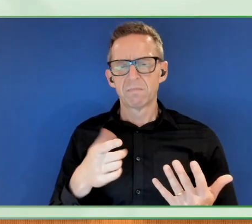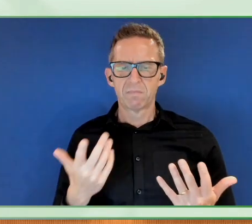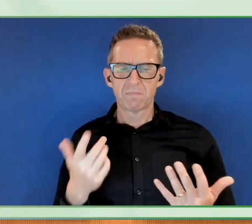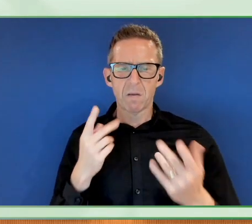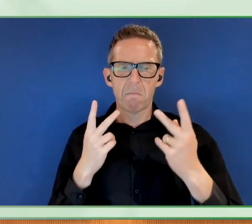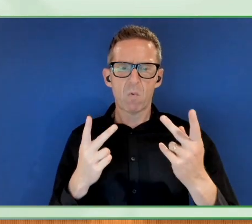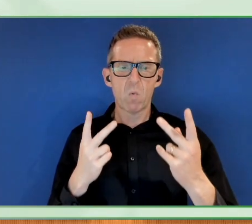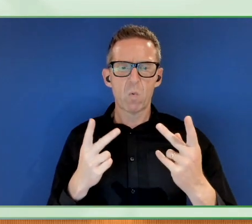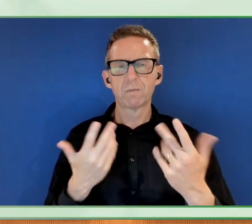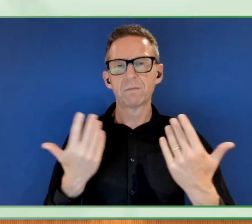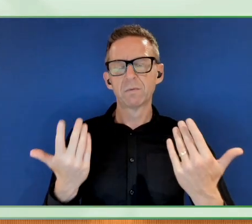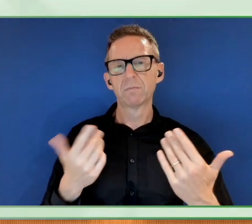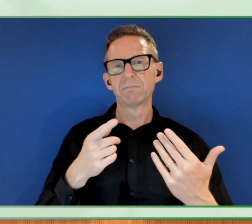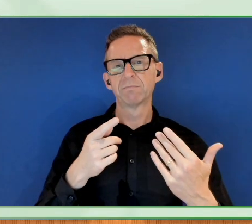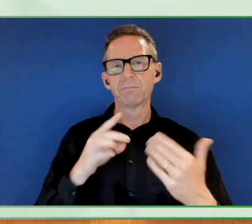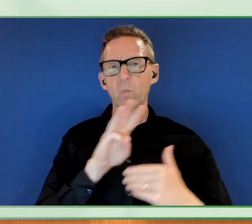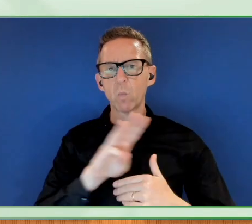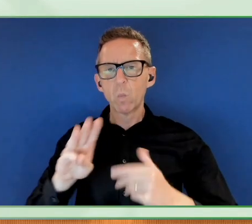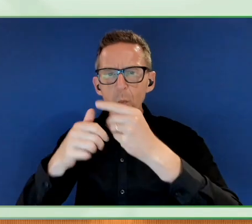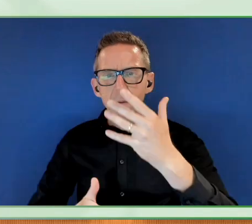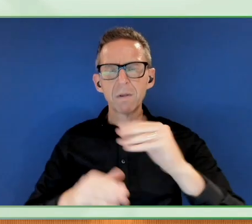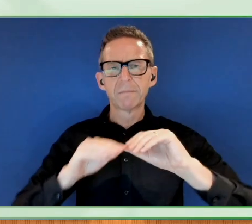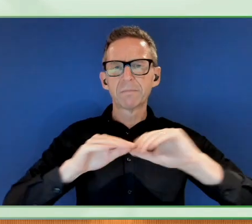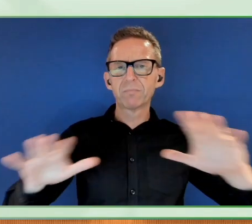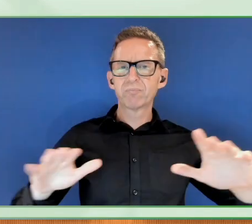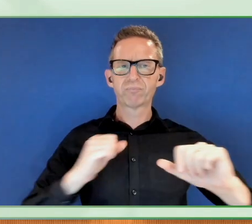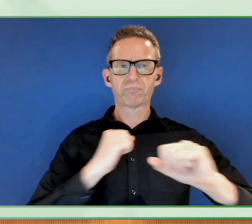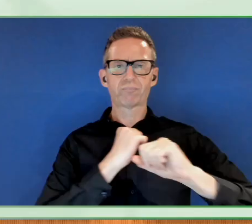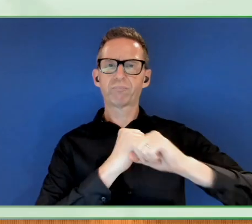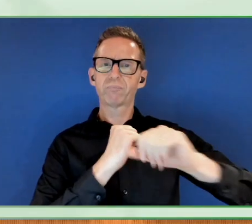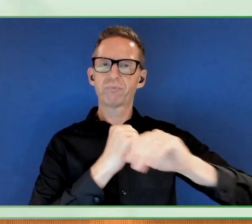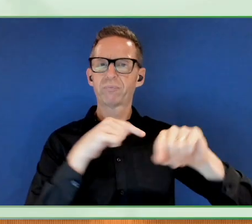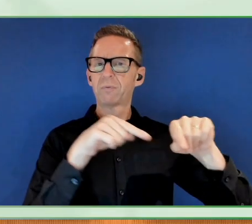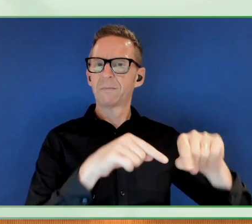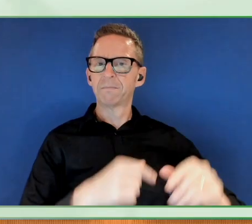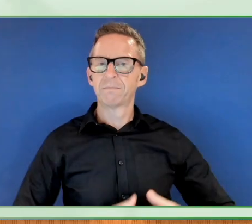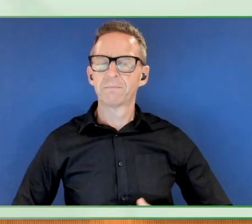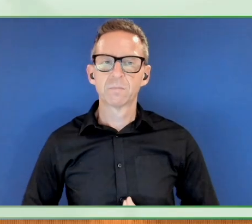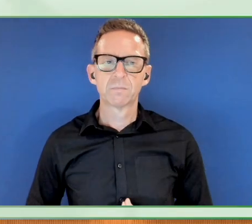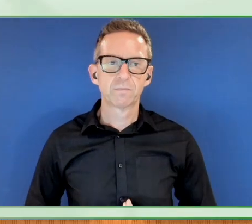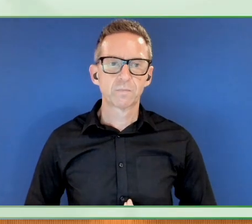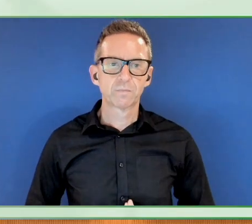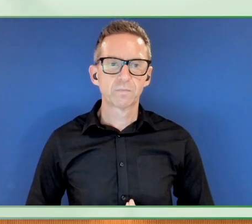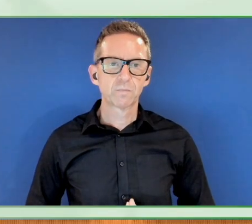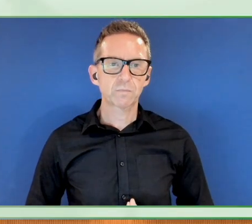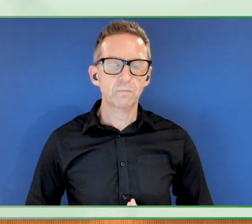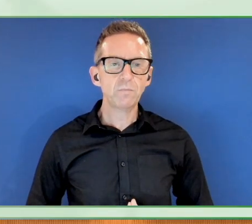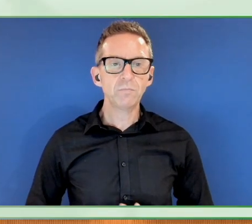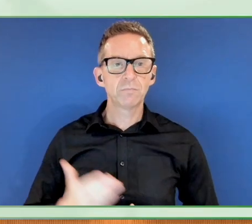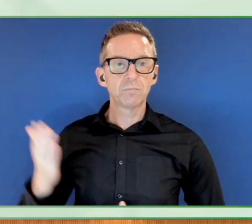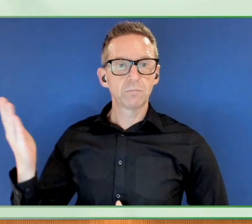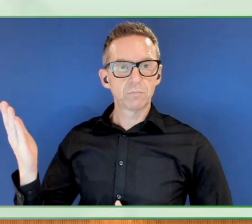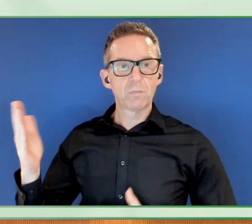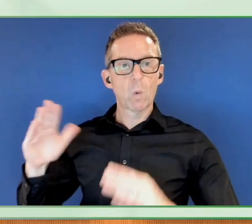websites. The second one, I think it's also very current, is the Global Economics of